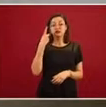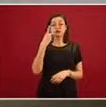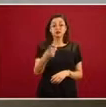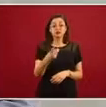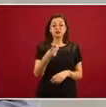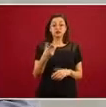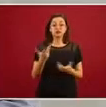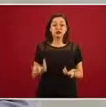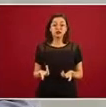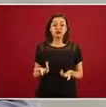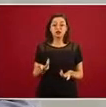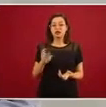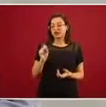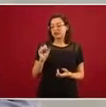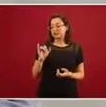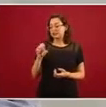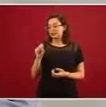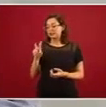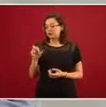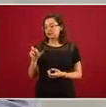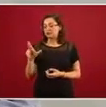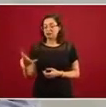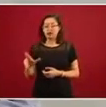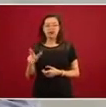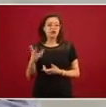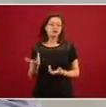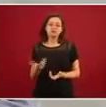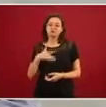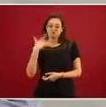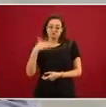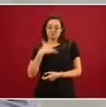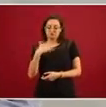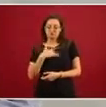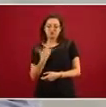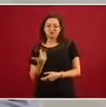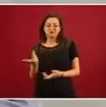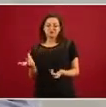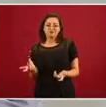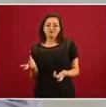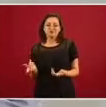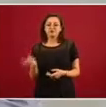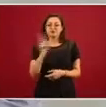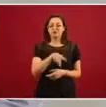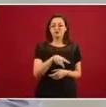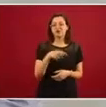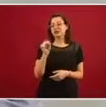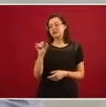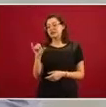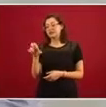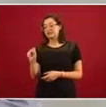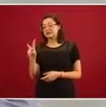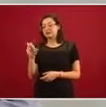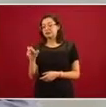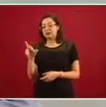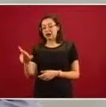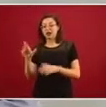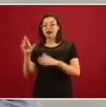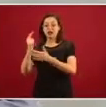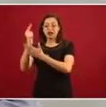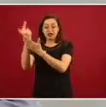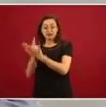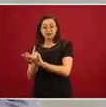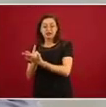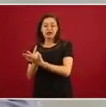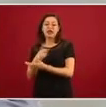these cases are not reported on the same platform because they are not symptomatic cases. In order to